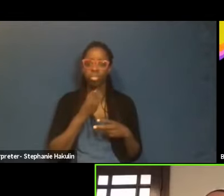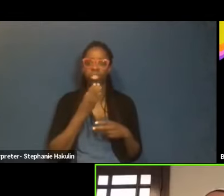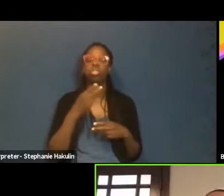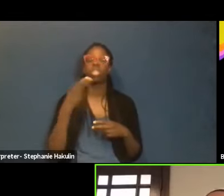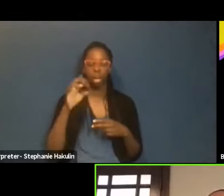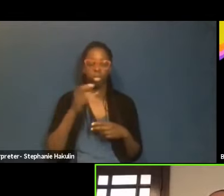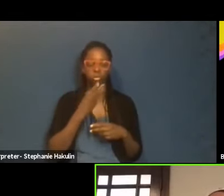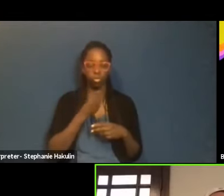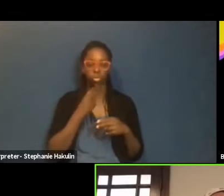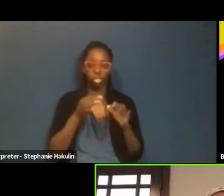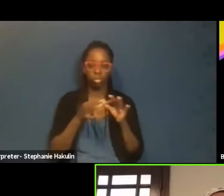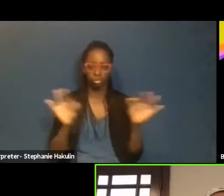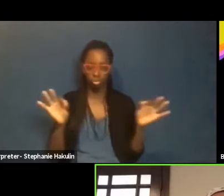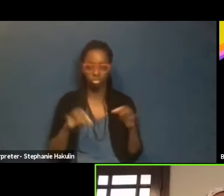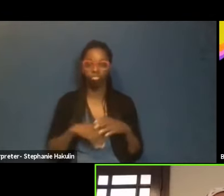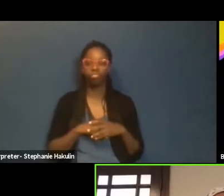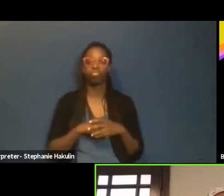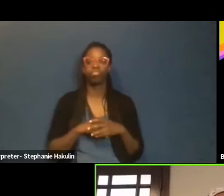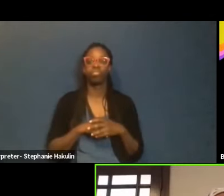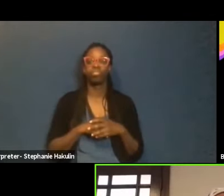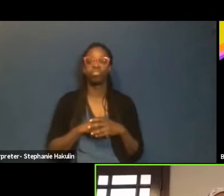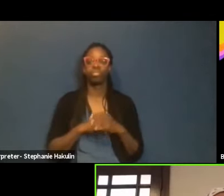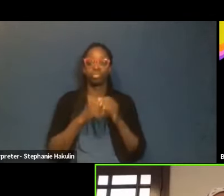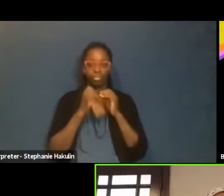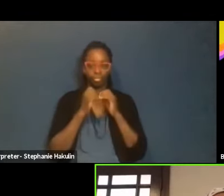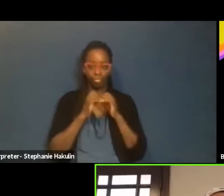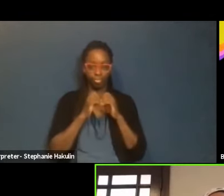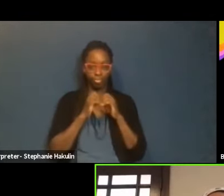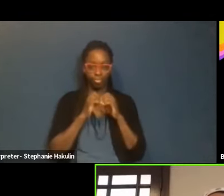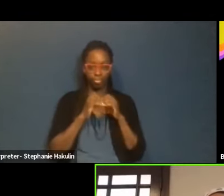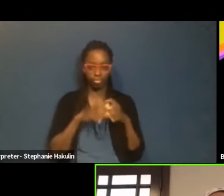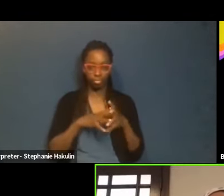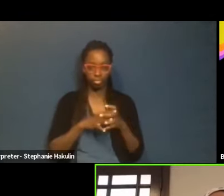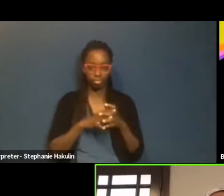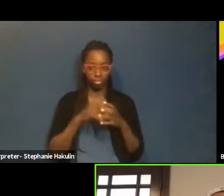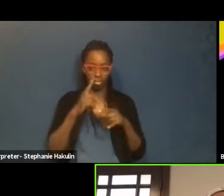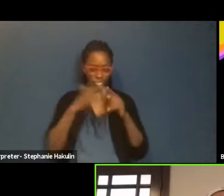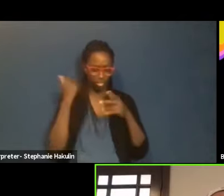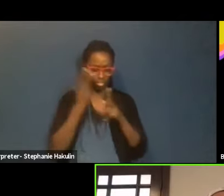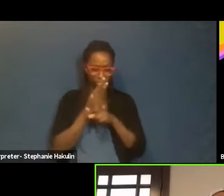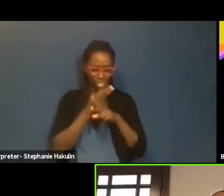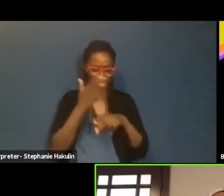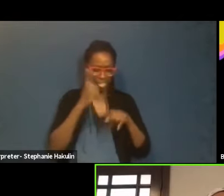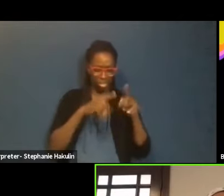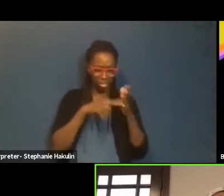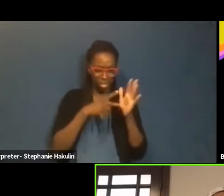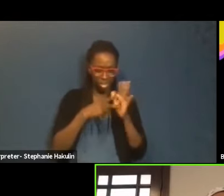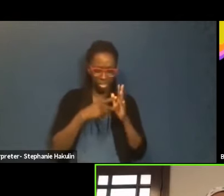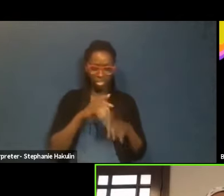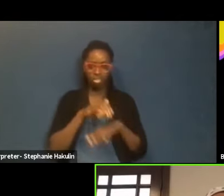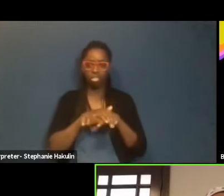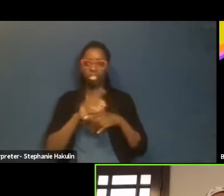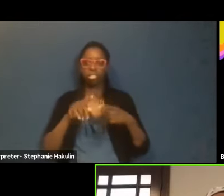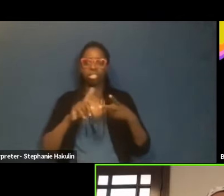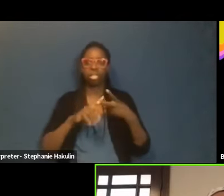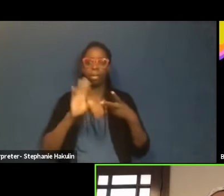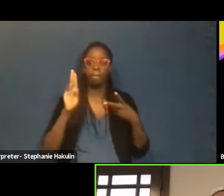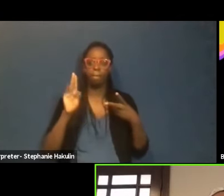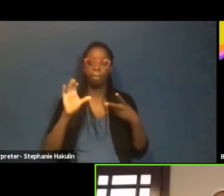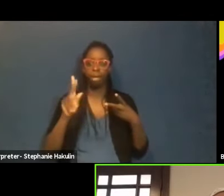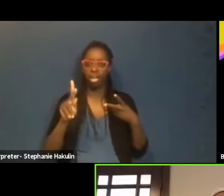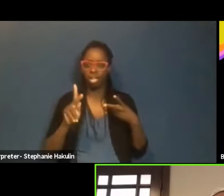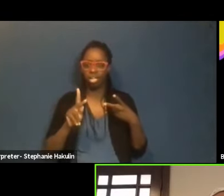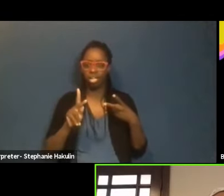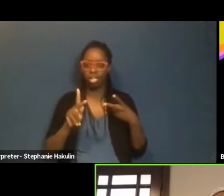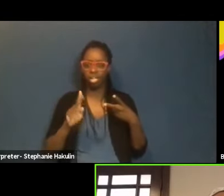when I forget what English means. They are Alif, Beit, Vais, Gimel, and Dalet. There's a lot